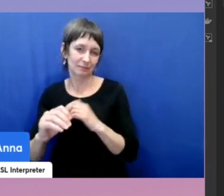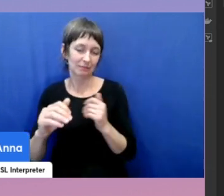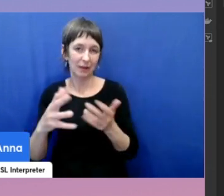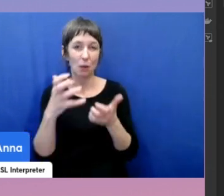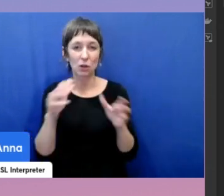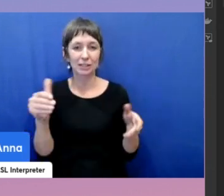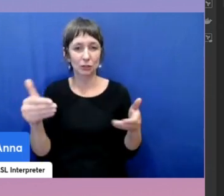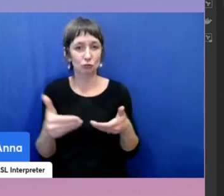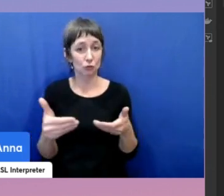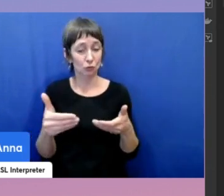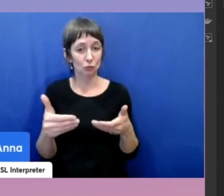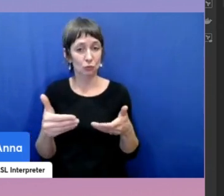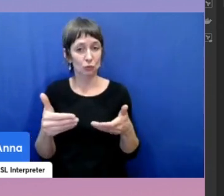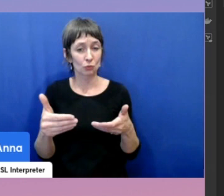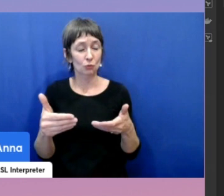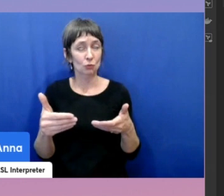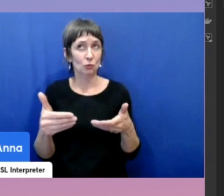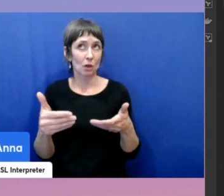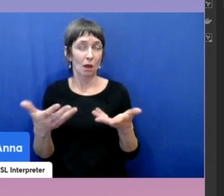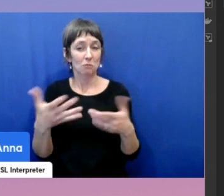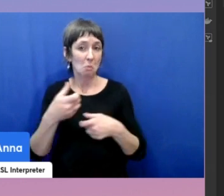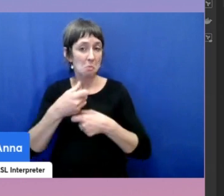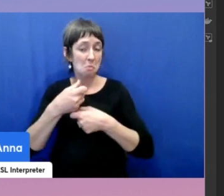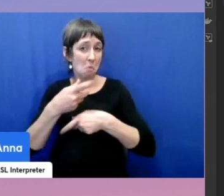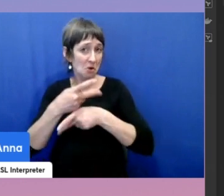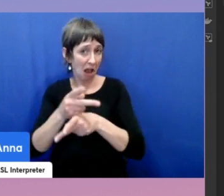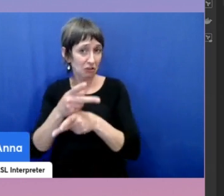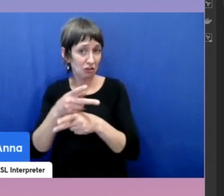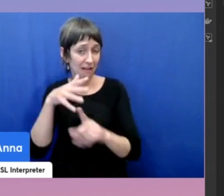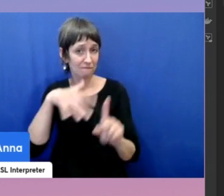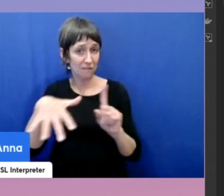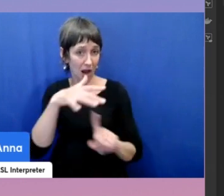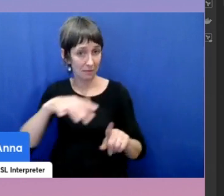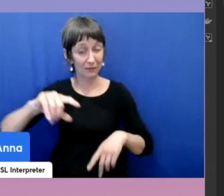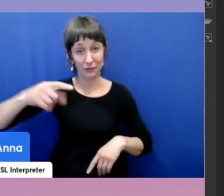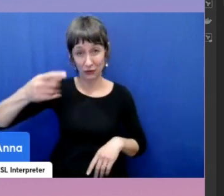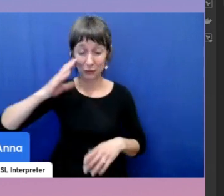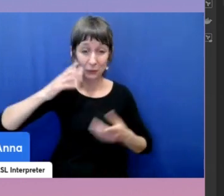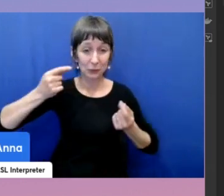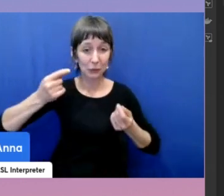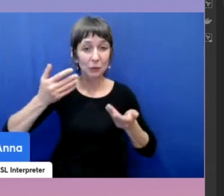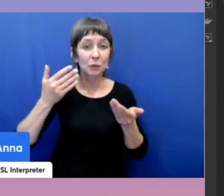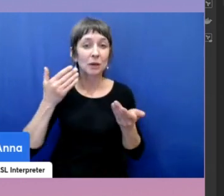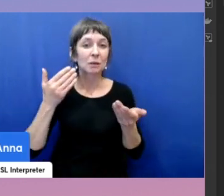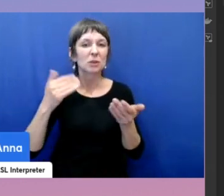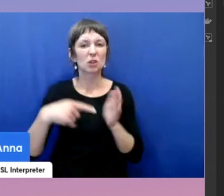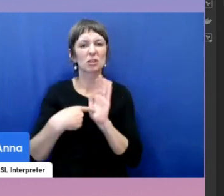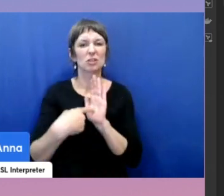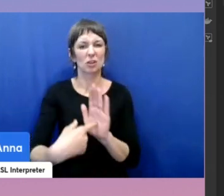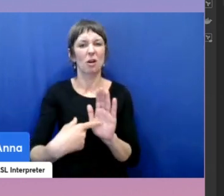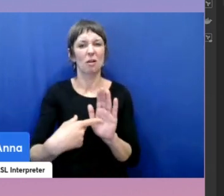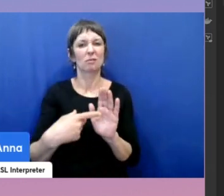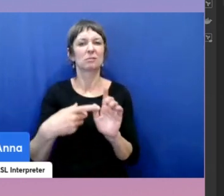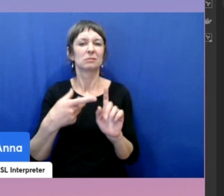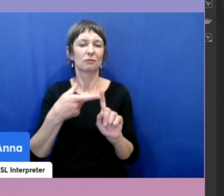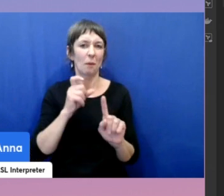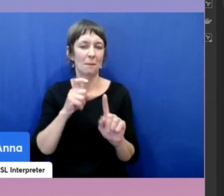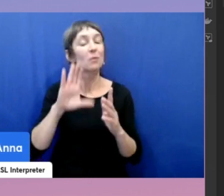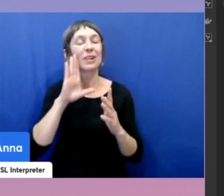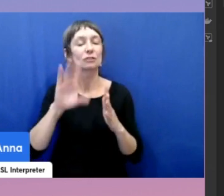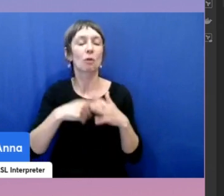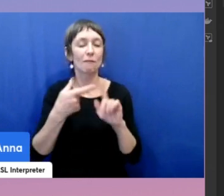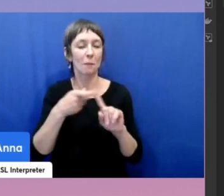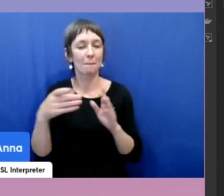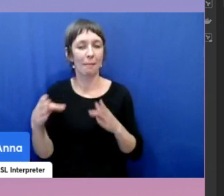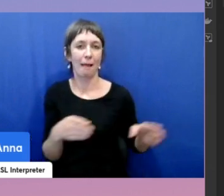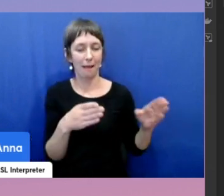introduce a production environment. First, I'm going to do a Terraform plan just to show the current state. And this will